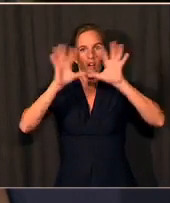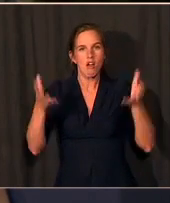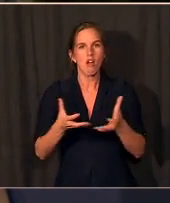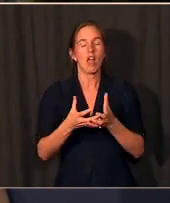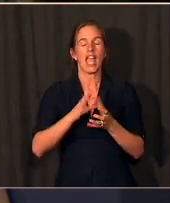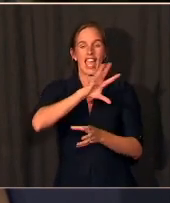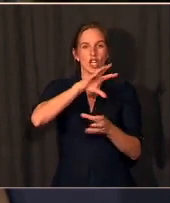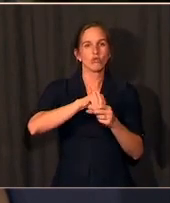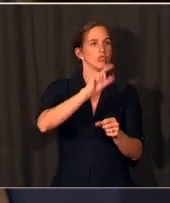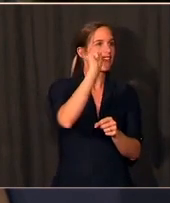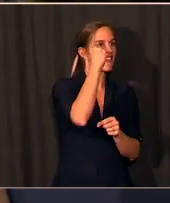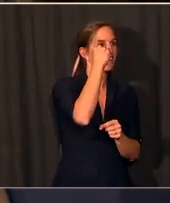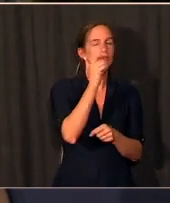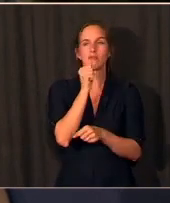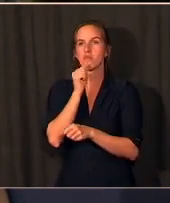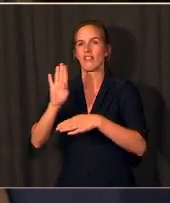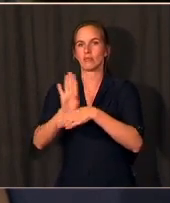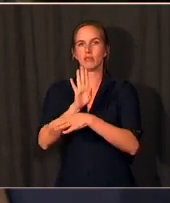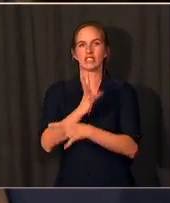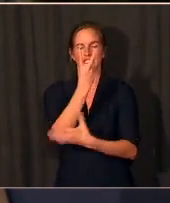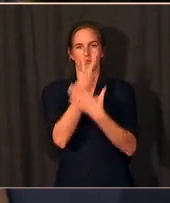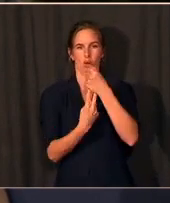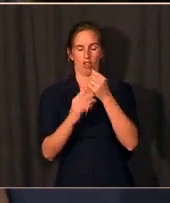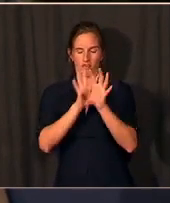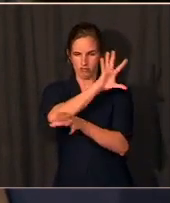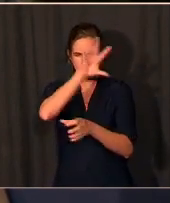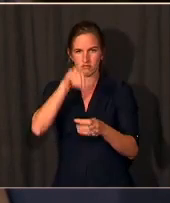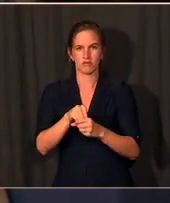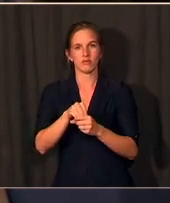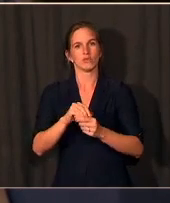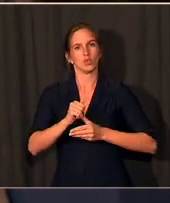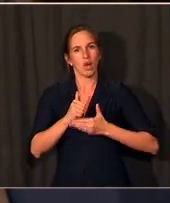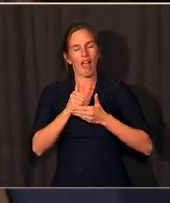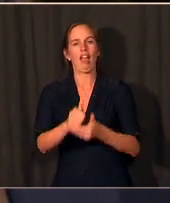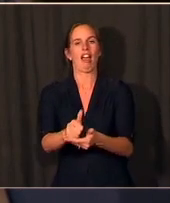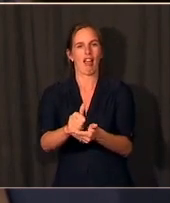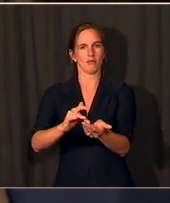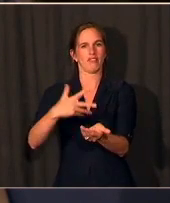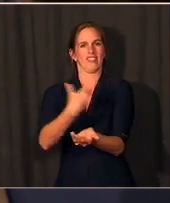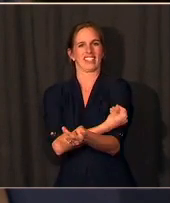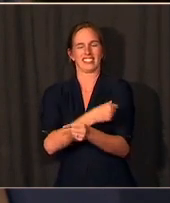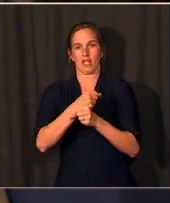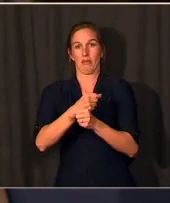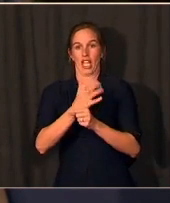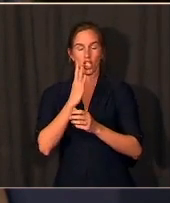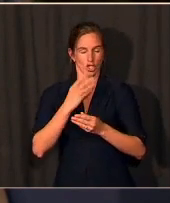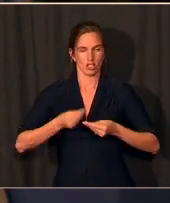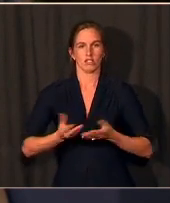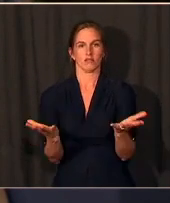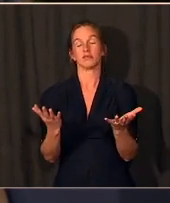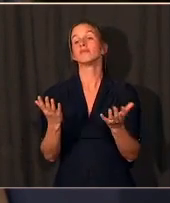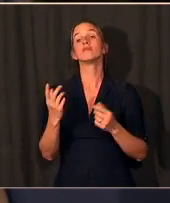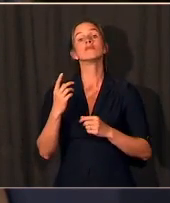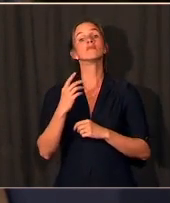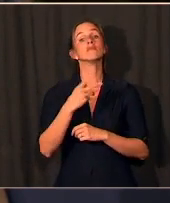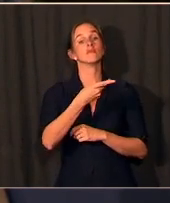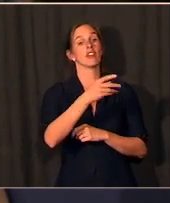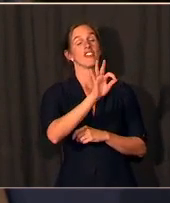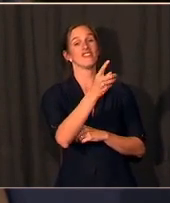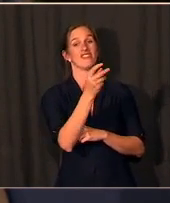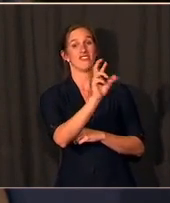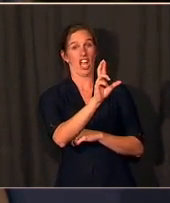distribution and helped each Operation Warp Speed vaccine maker secure what they needed for manufacturing, including Pfizer's